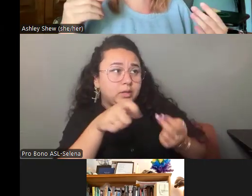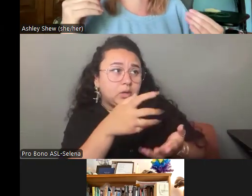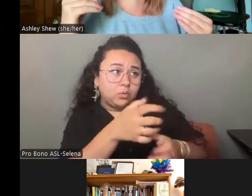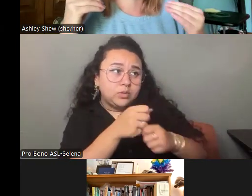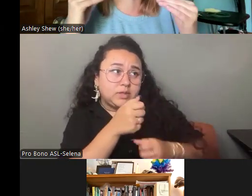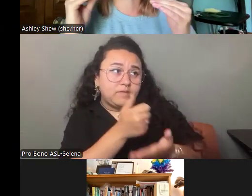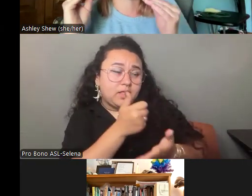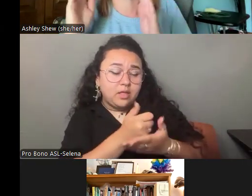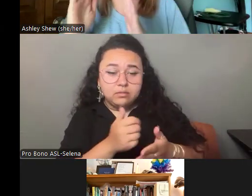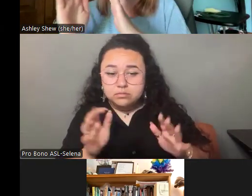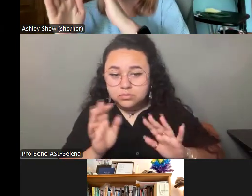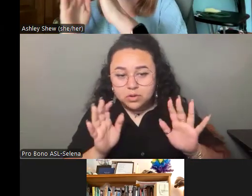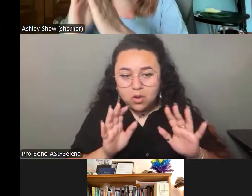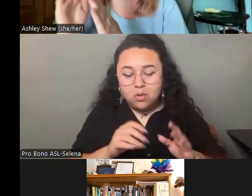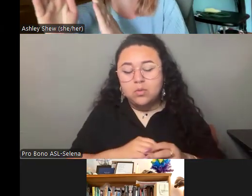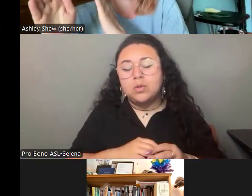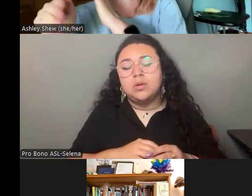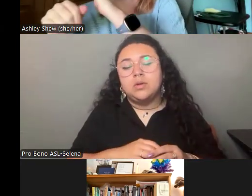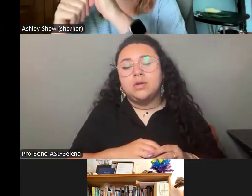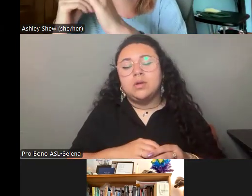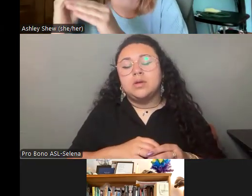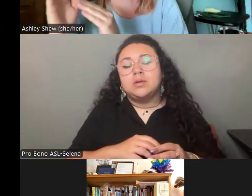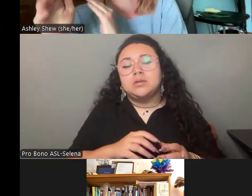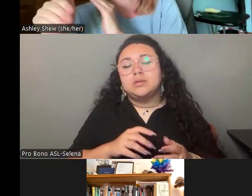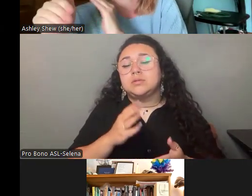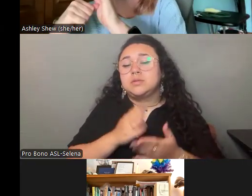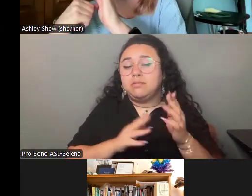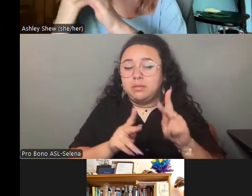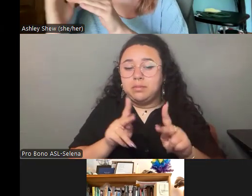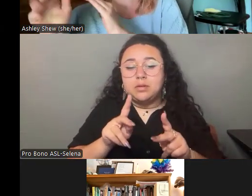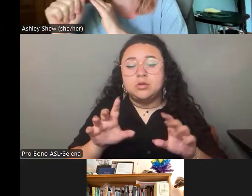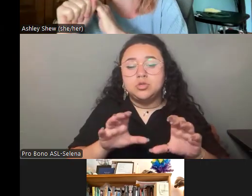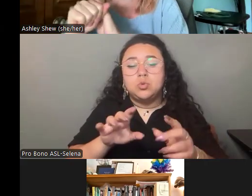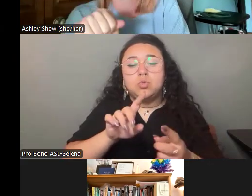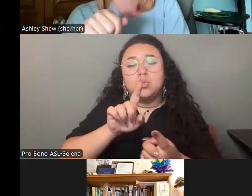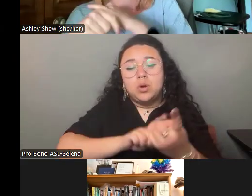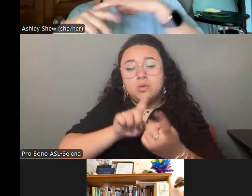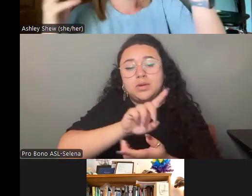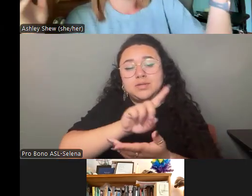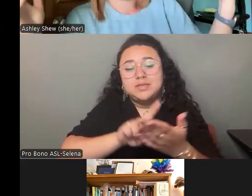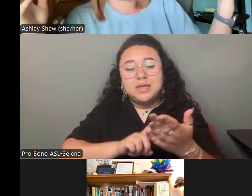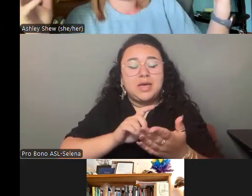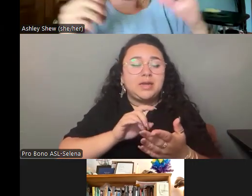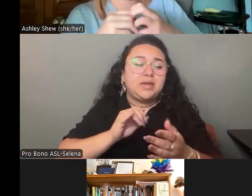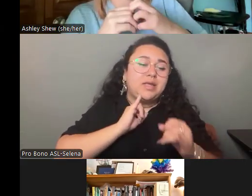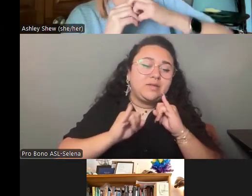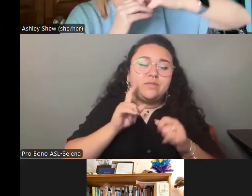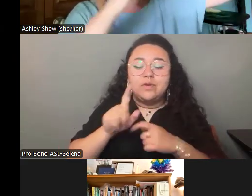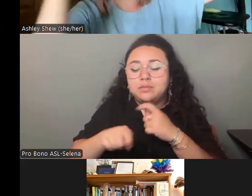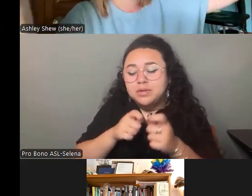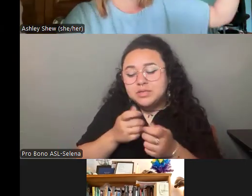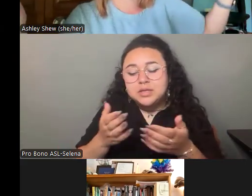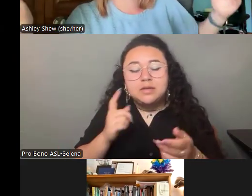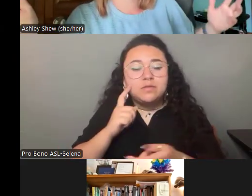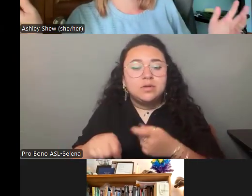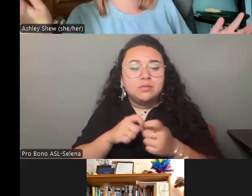like, I know some people do like one-on-one design interviews for particular objects for particular people. That doesn't necessarily get you to a